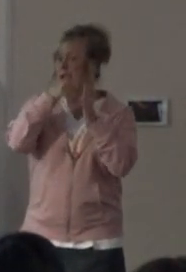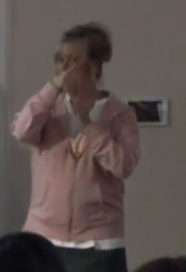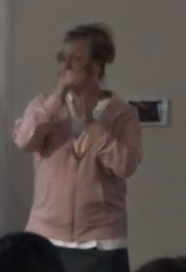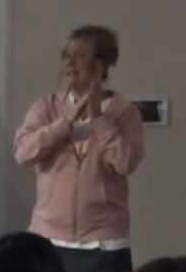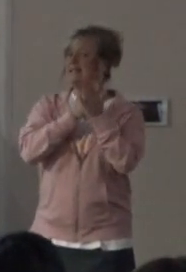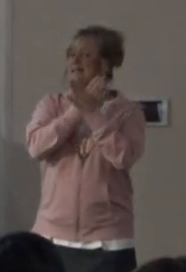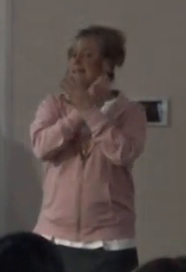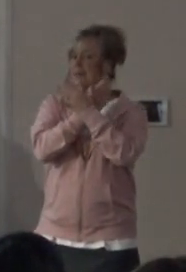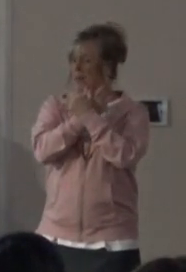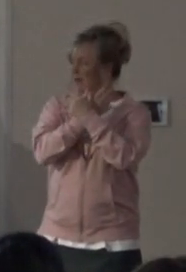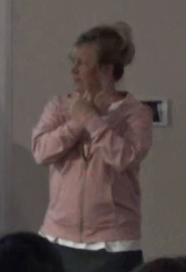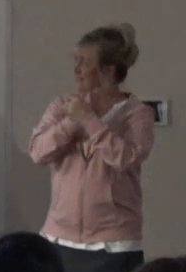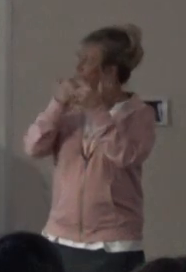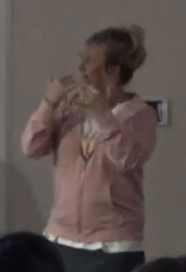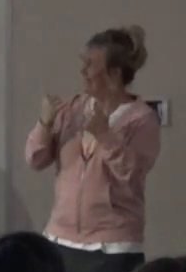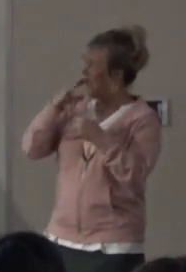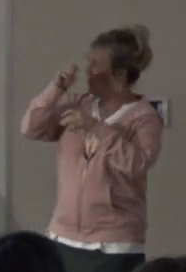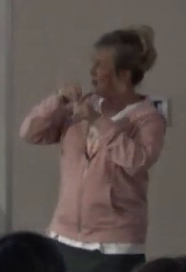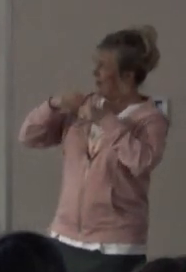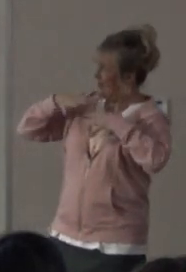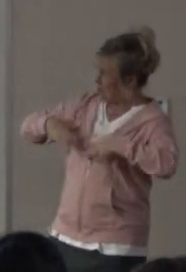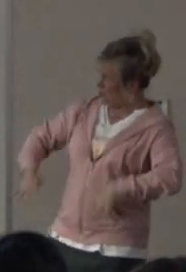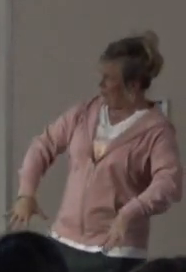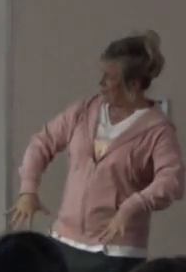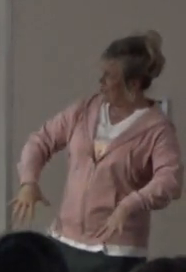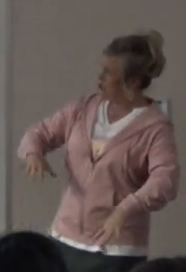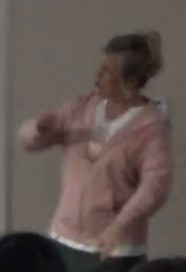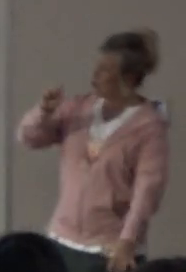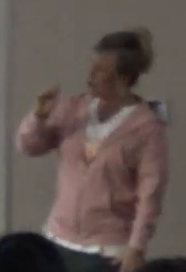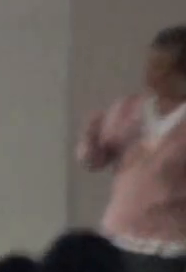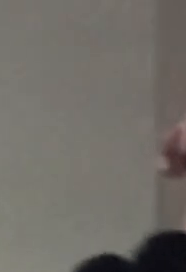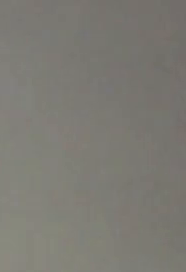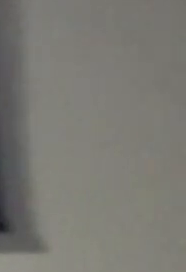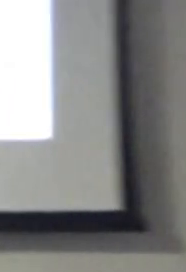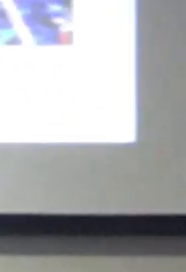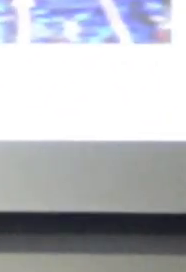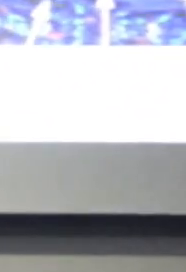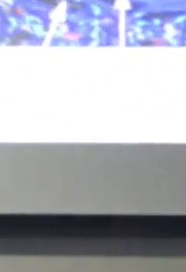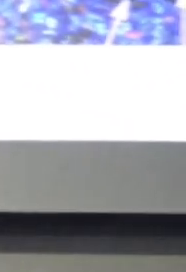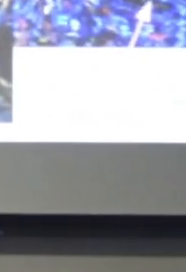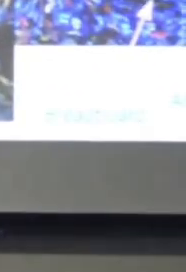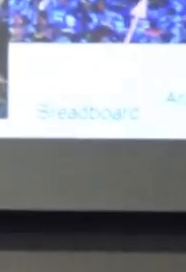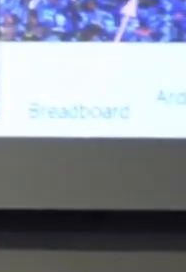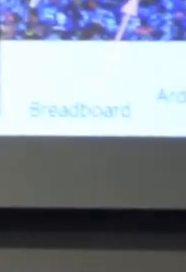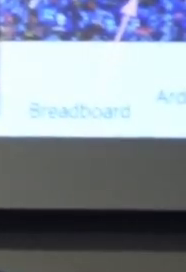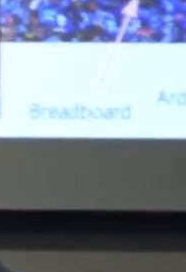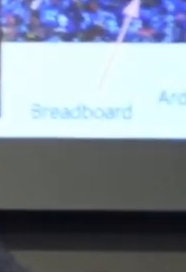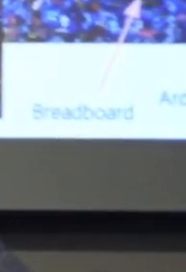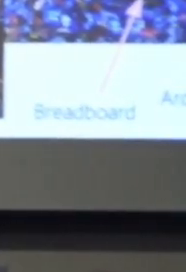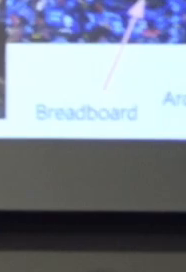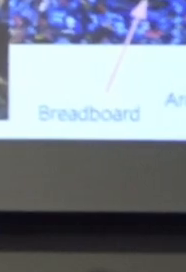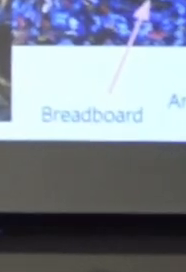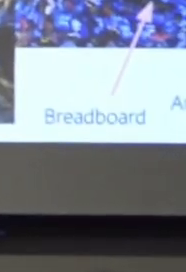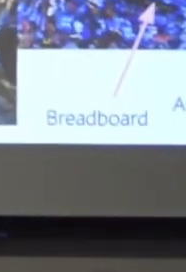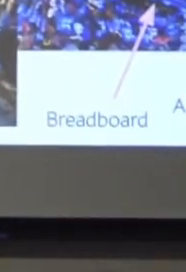butterflies, and they're now in the dress. So this is my working